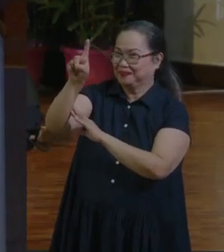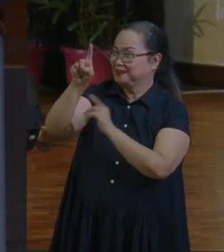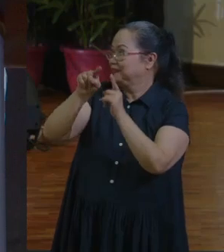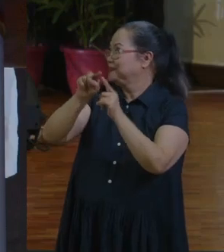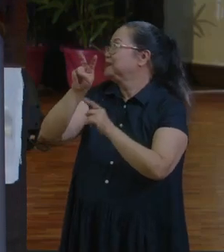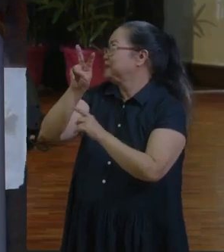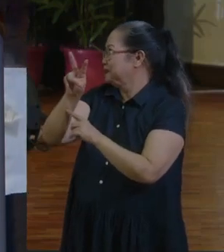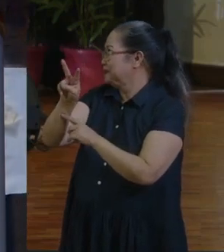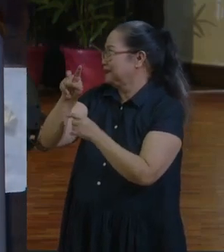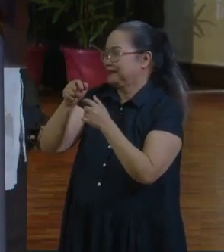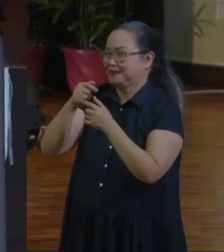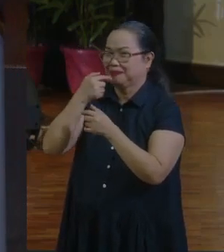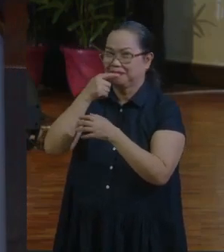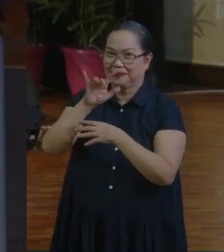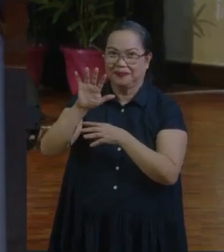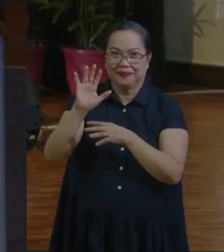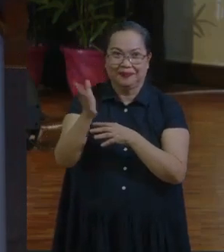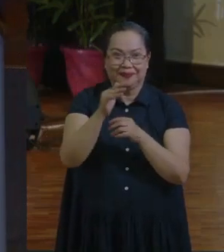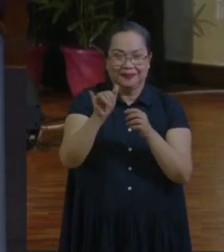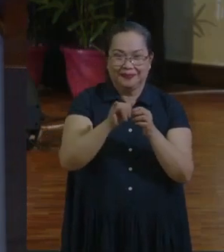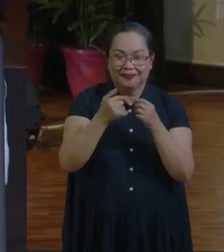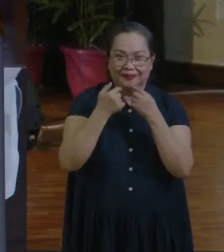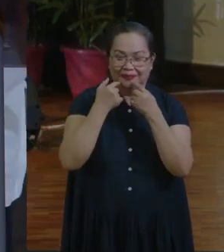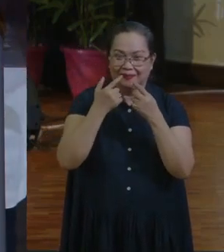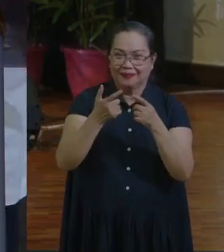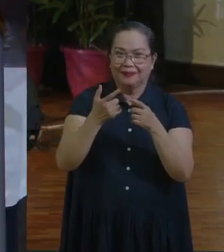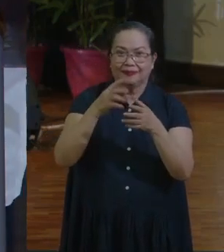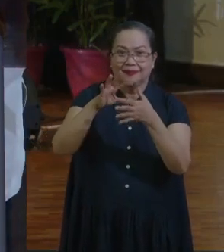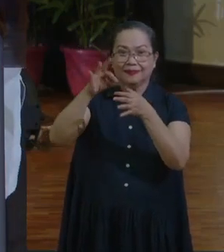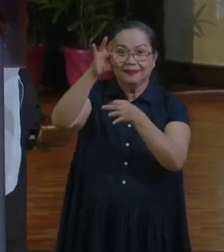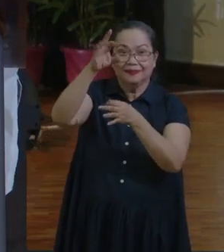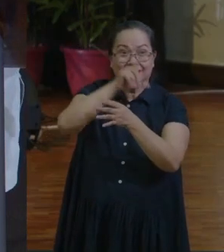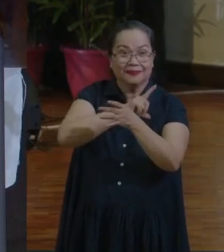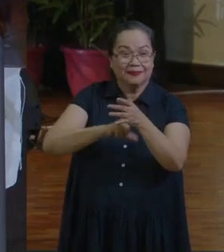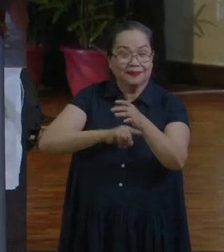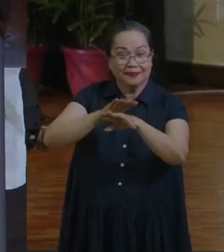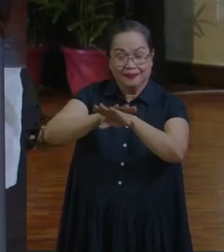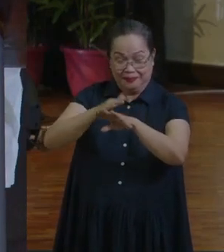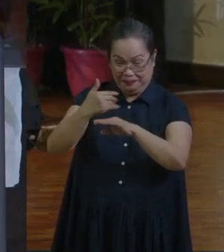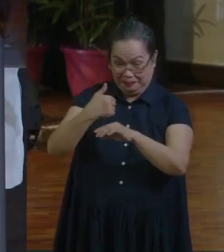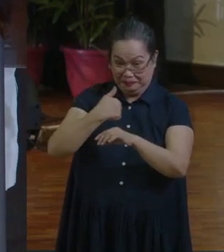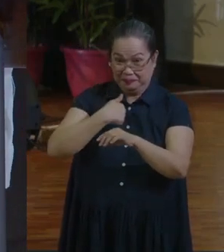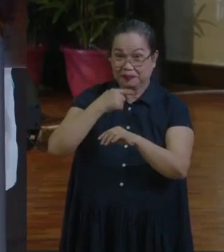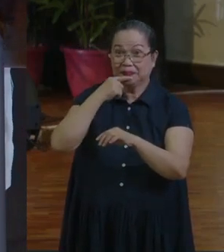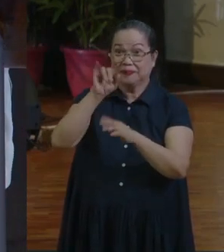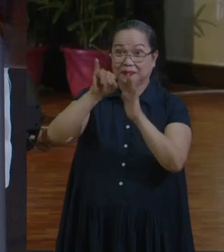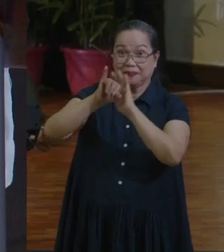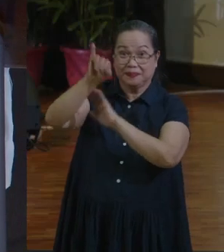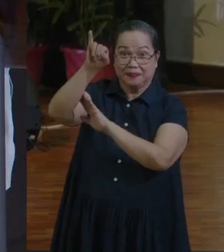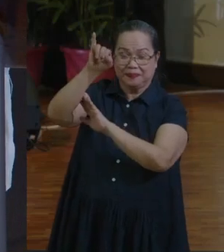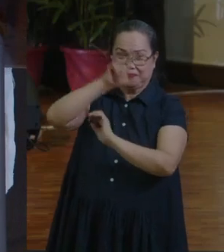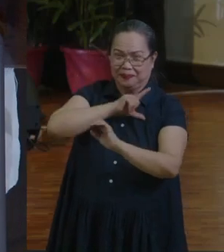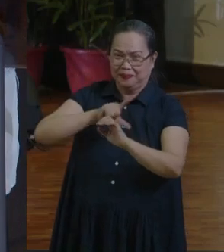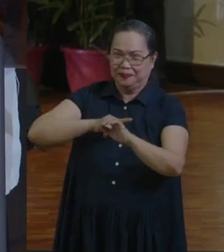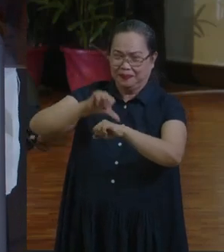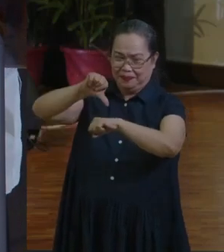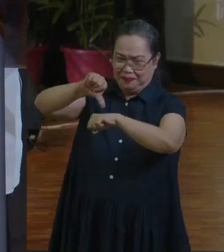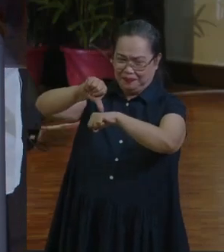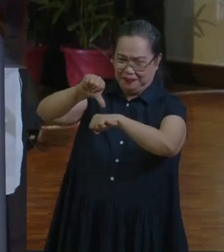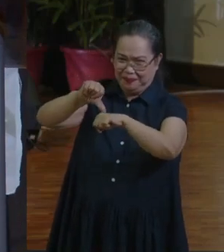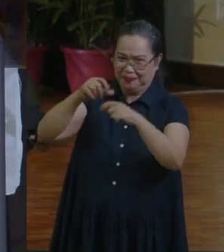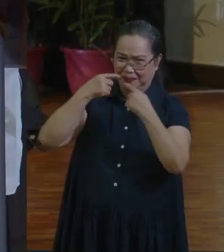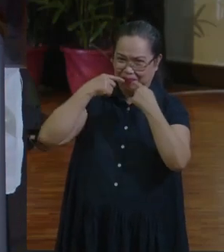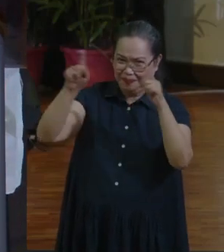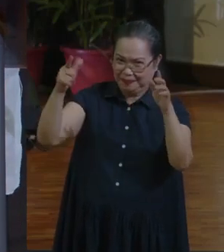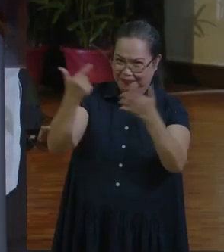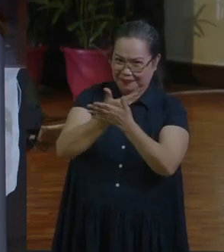to, hindi matagal lang nakaraan. The Spirit of the Lord is upon me, because the Lord has anointed me to bring good